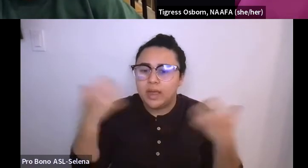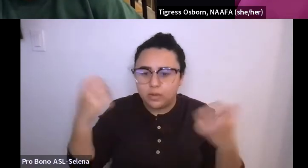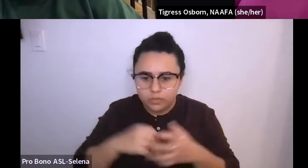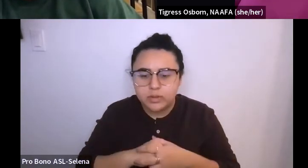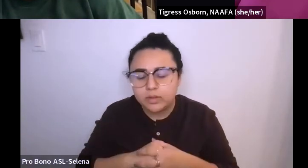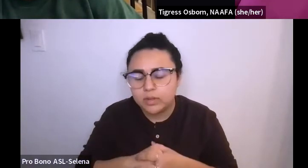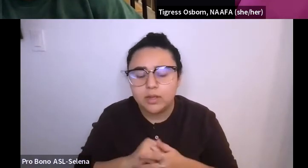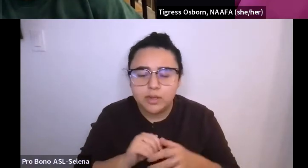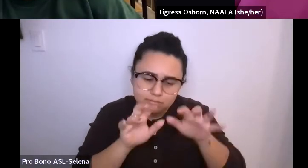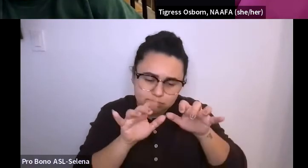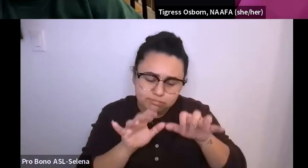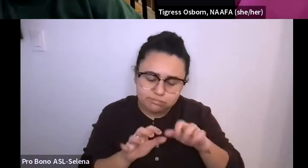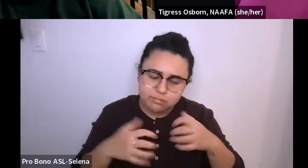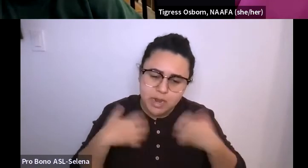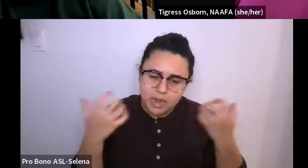and